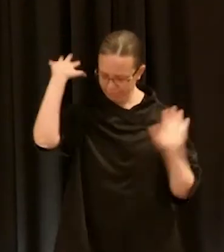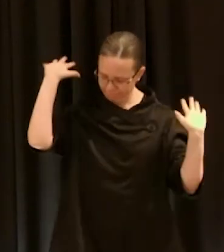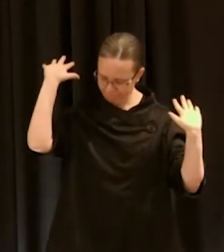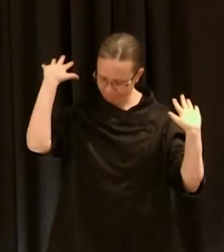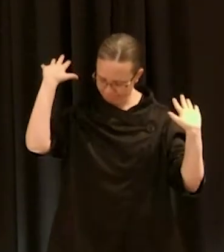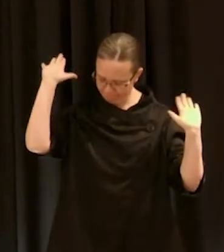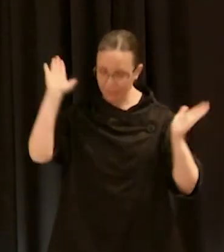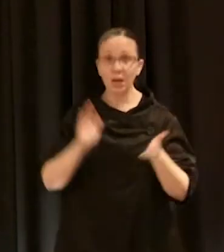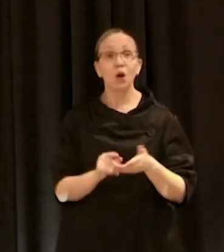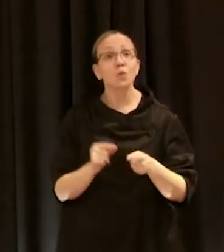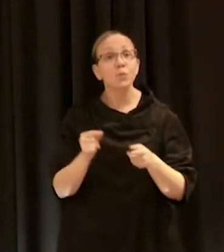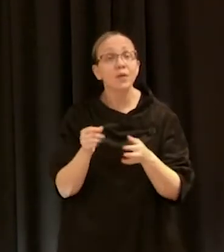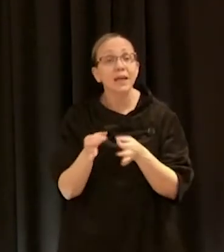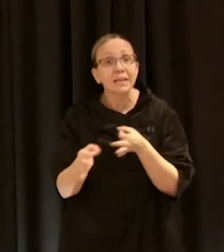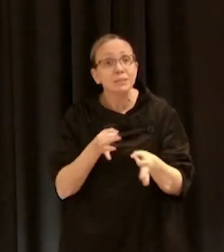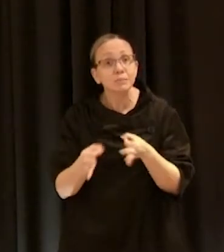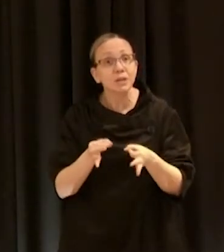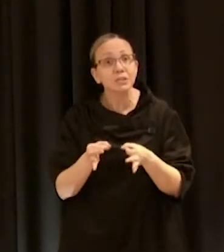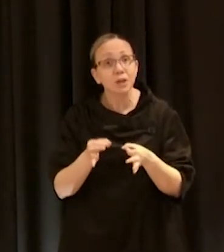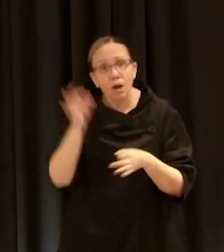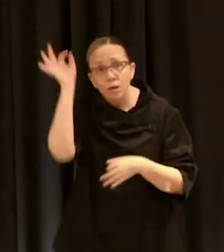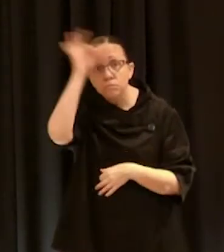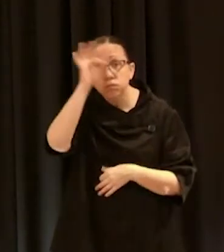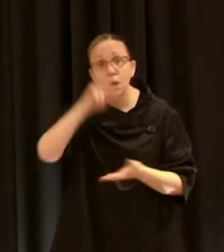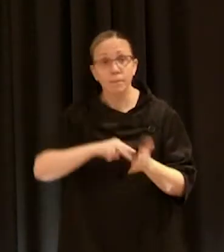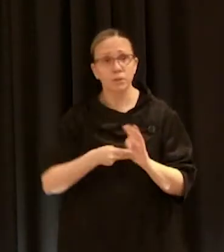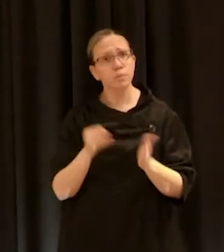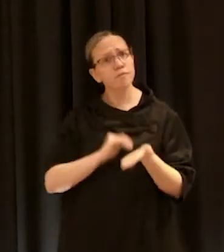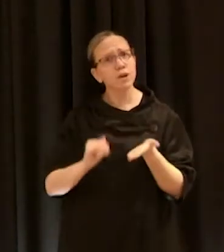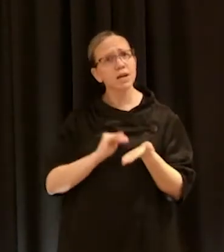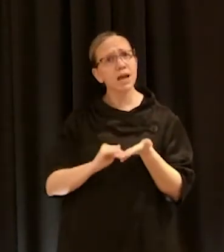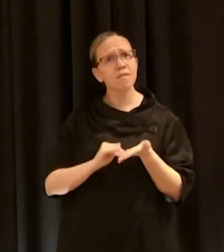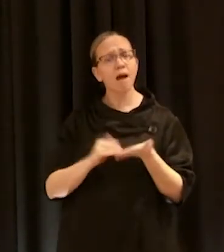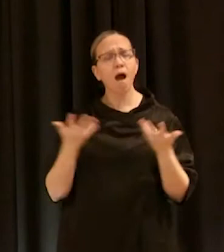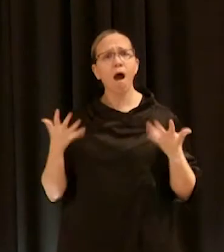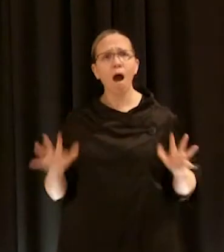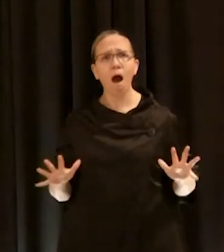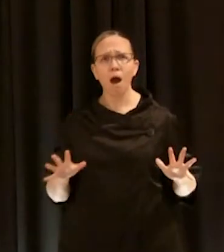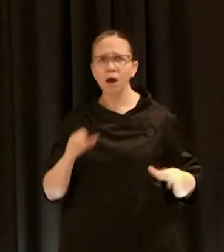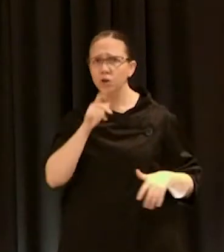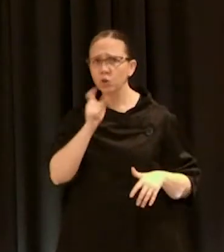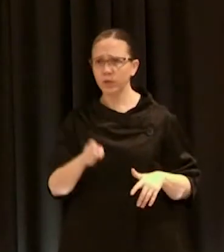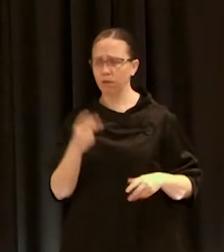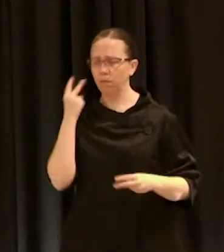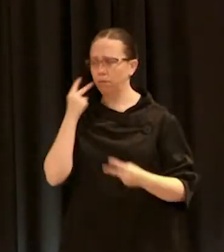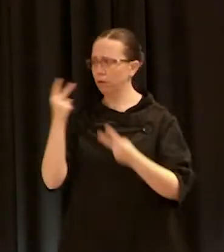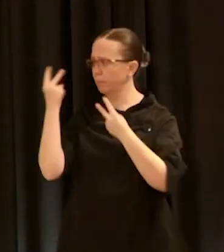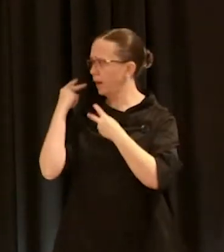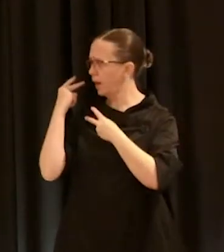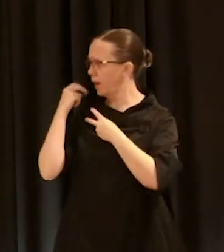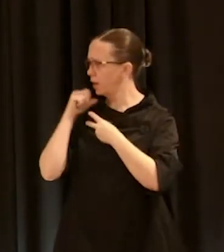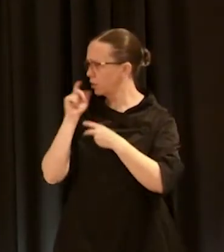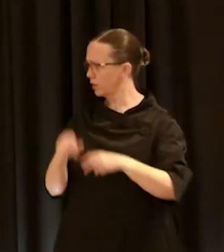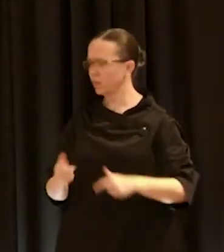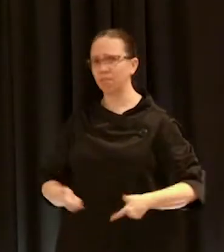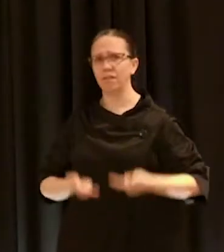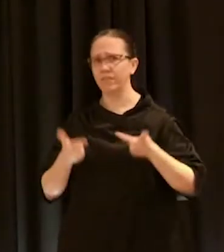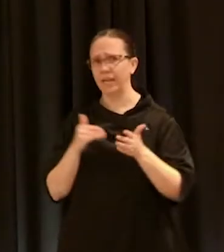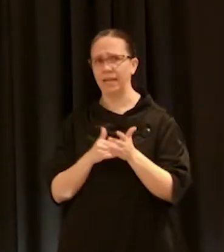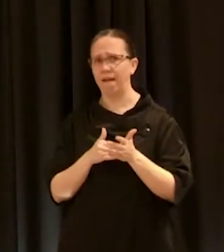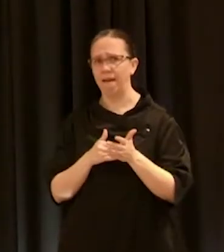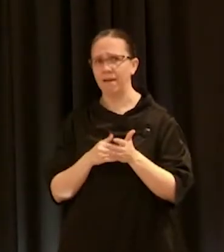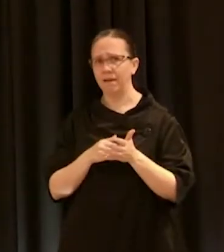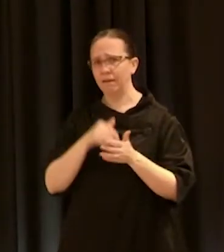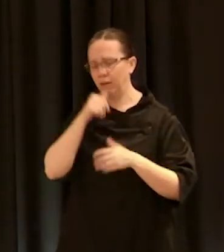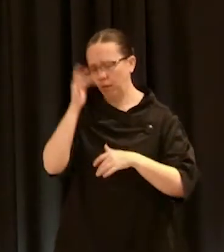One of the definitions of oblivion was you've been pardoned. And when you've been pardoned, you don't have to go back. You don't have to relive. You don't